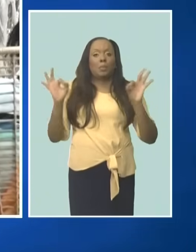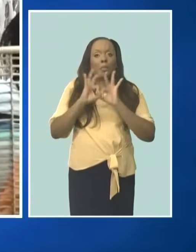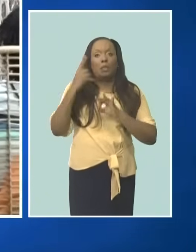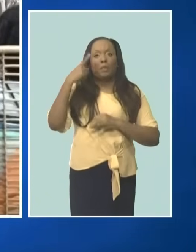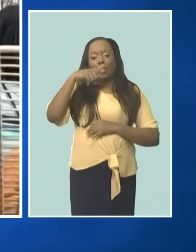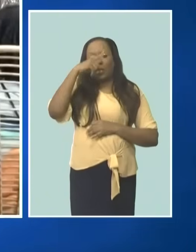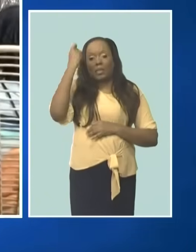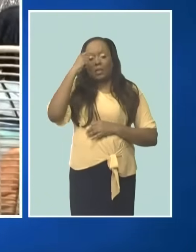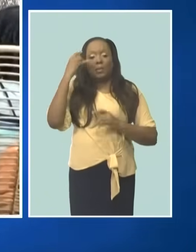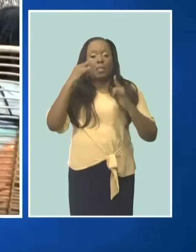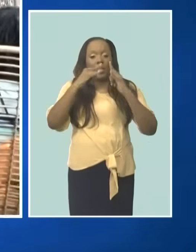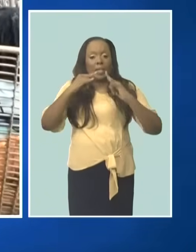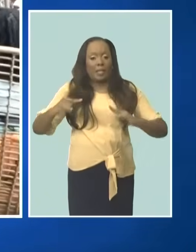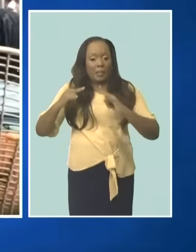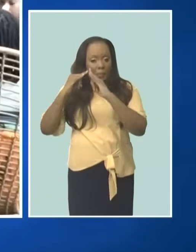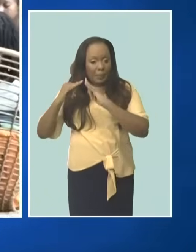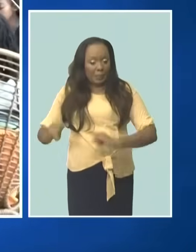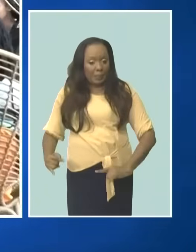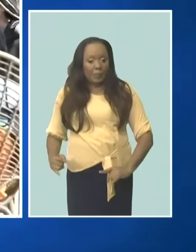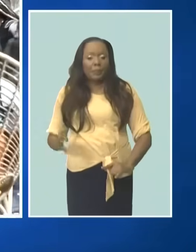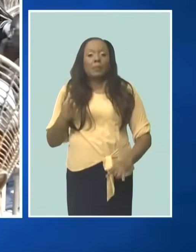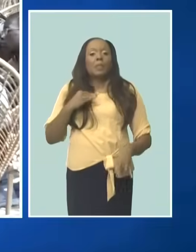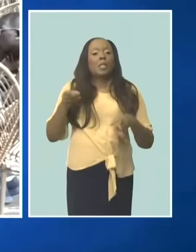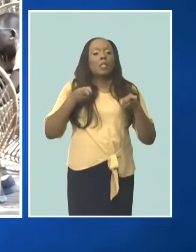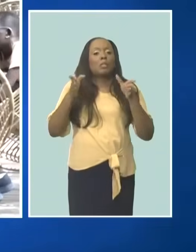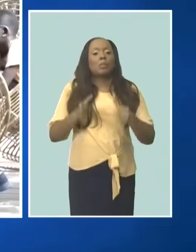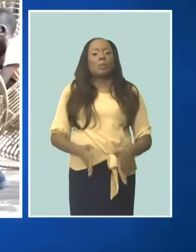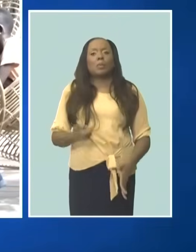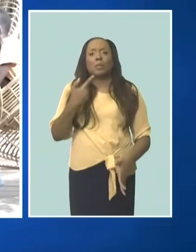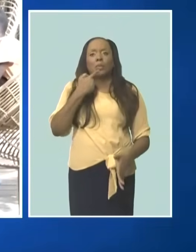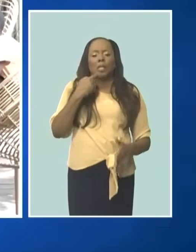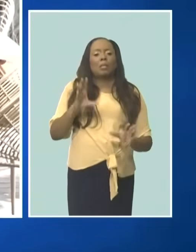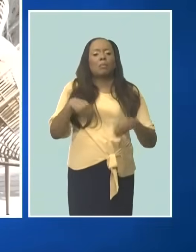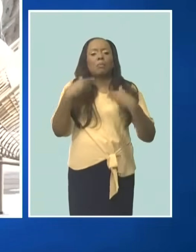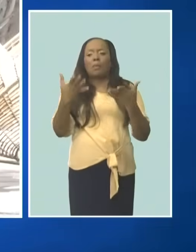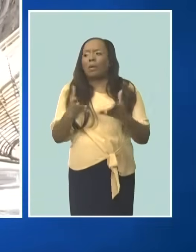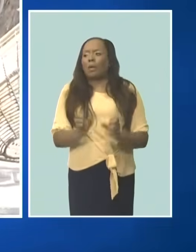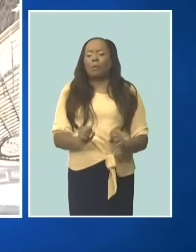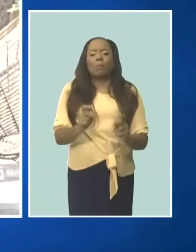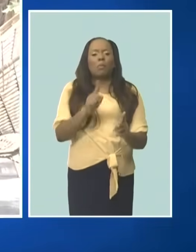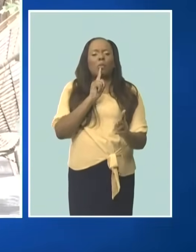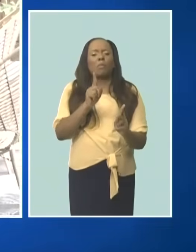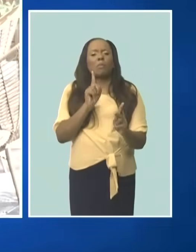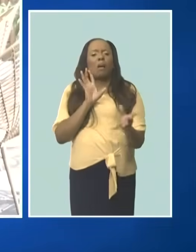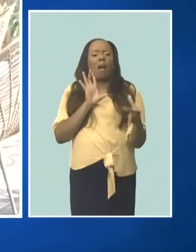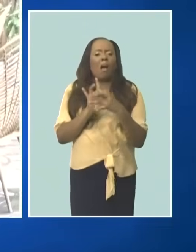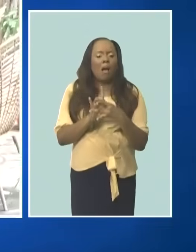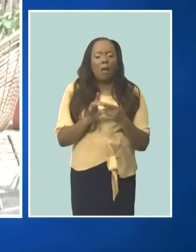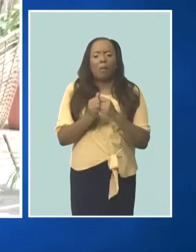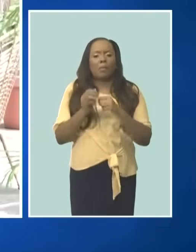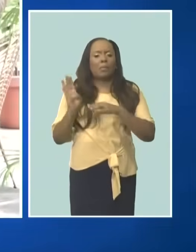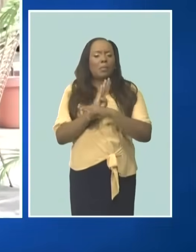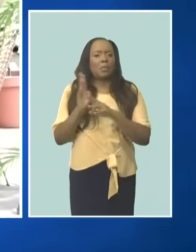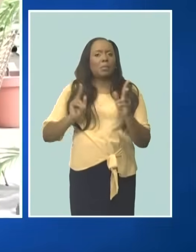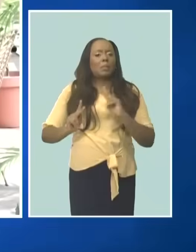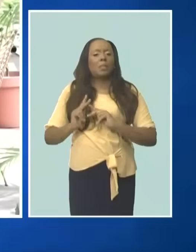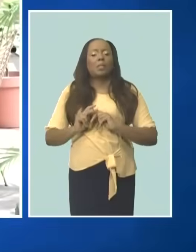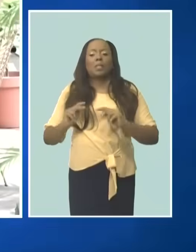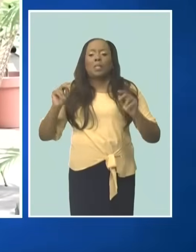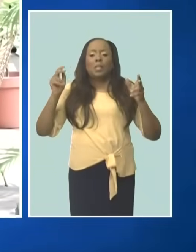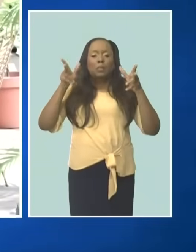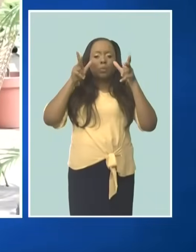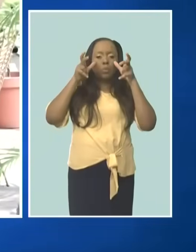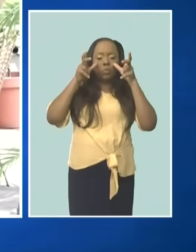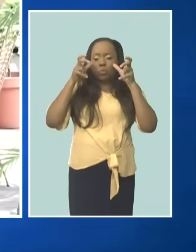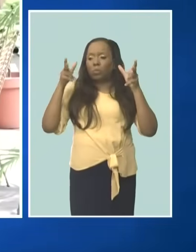Camp, and the camp director says they afford the cohorts the opportunity to connect with entrepreneurs to hear their